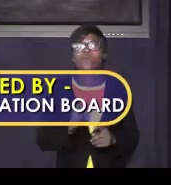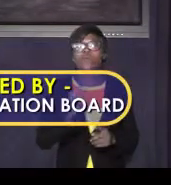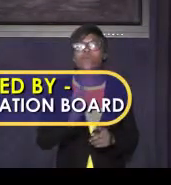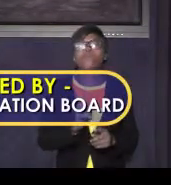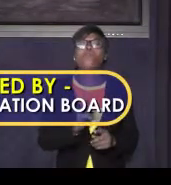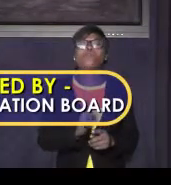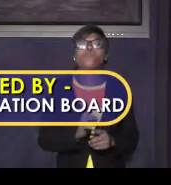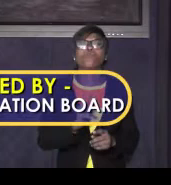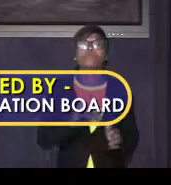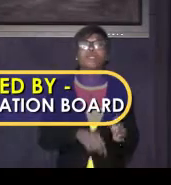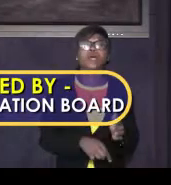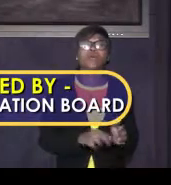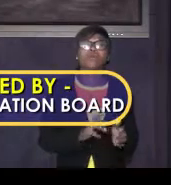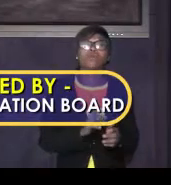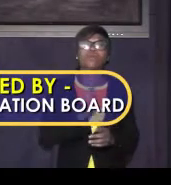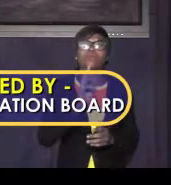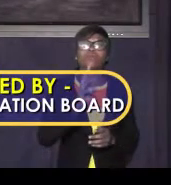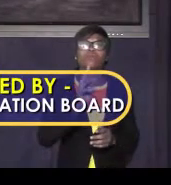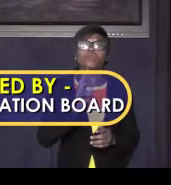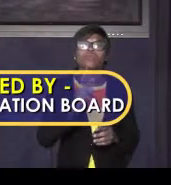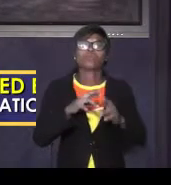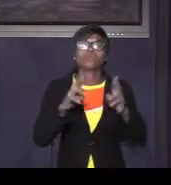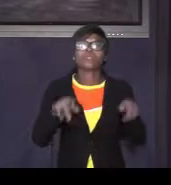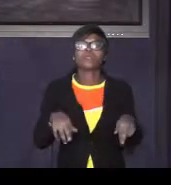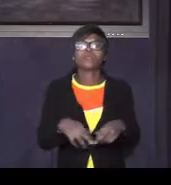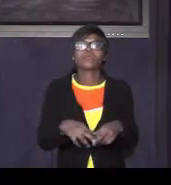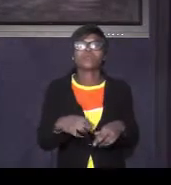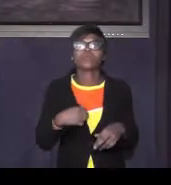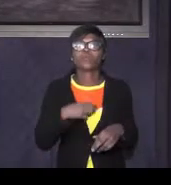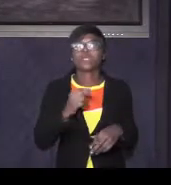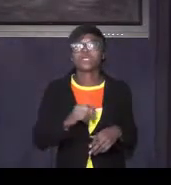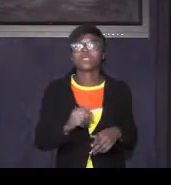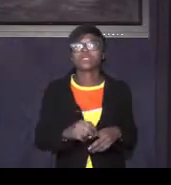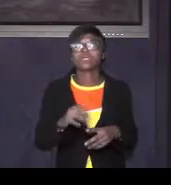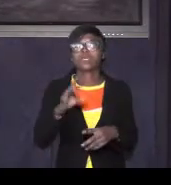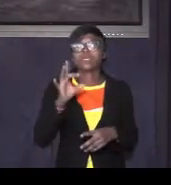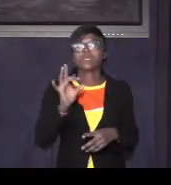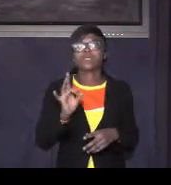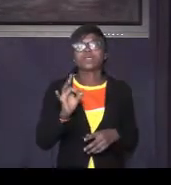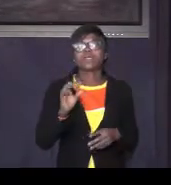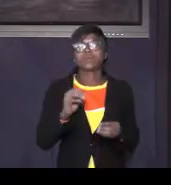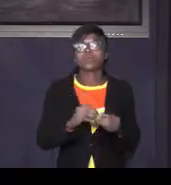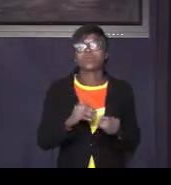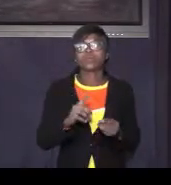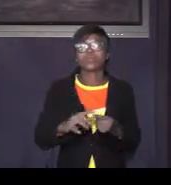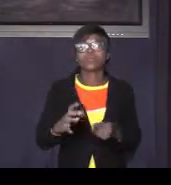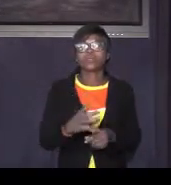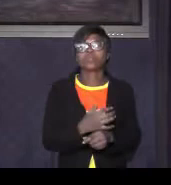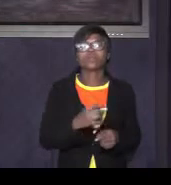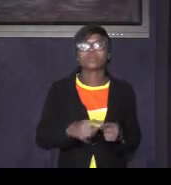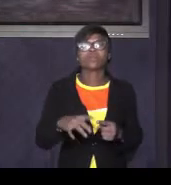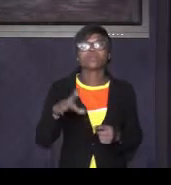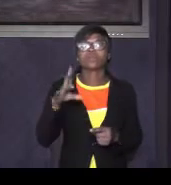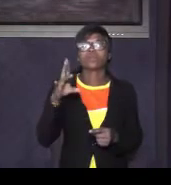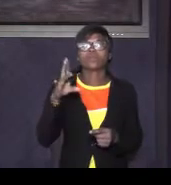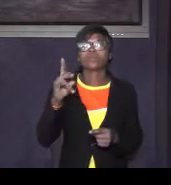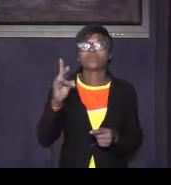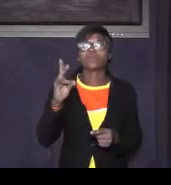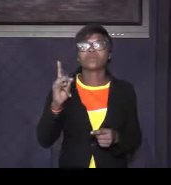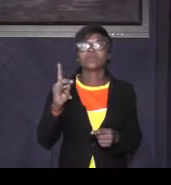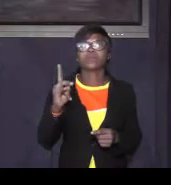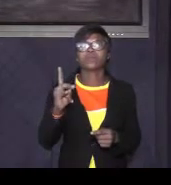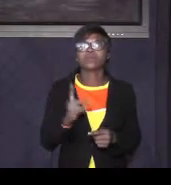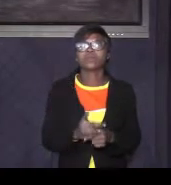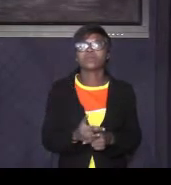to the top of the rectangle is 9. And so we need 8 more to get to 17. 9 plus 8 will get to 17. So from this point to the